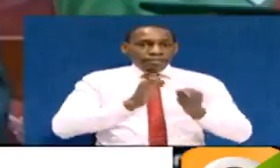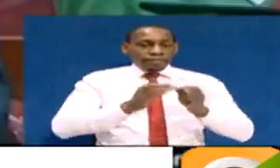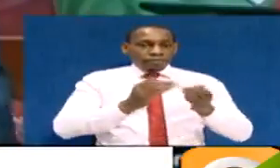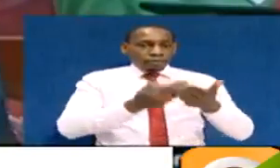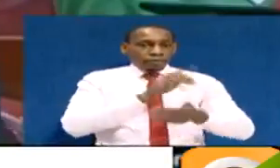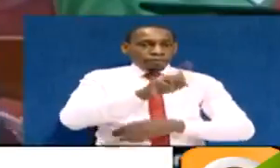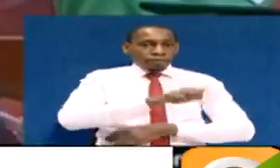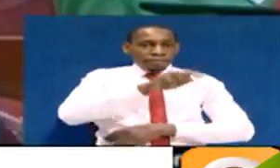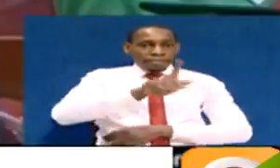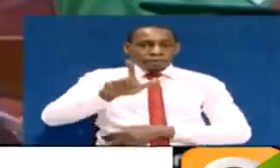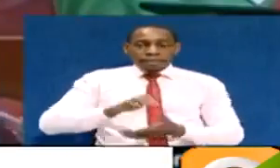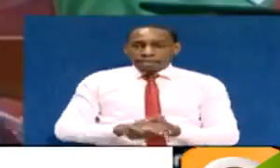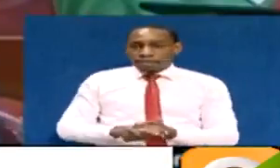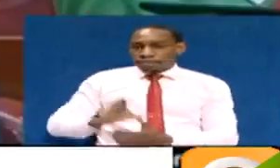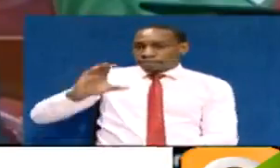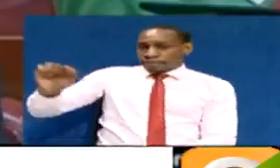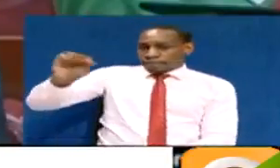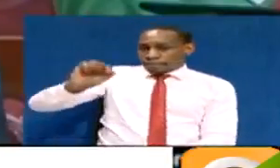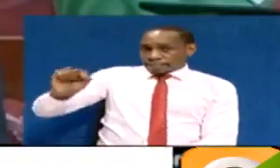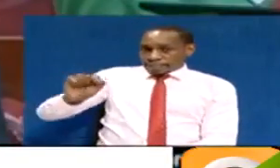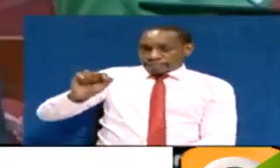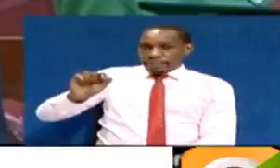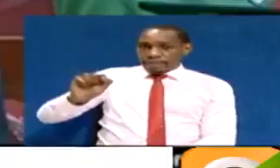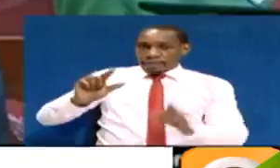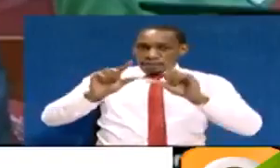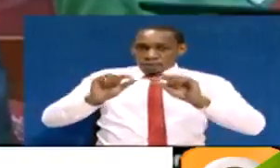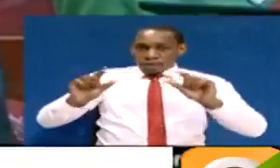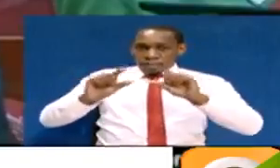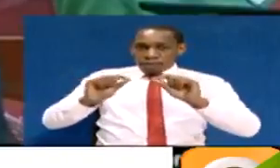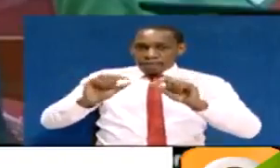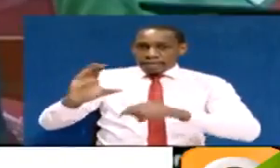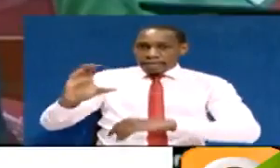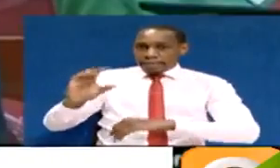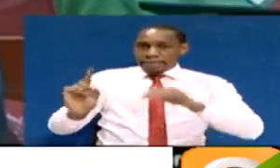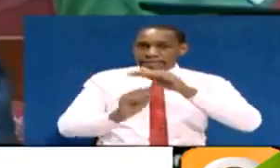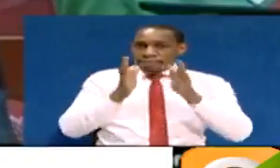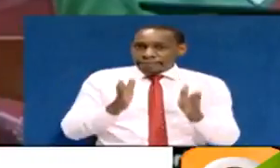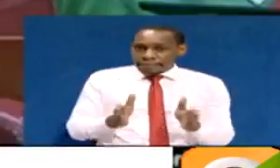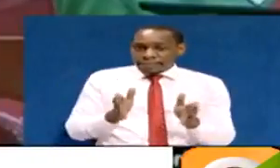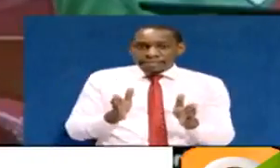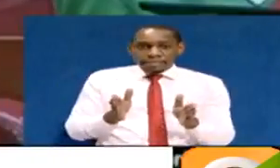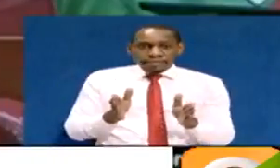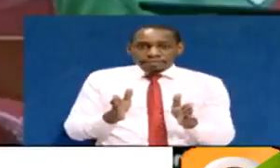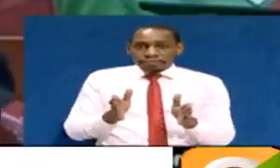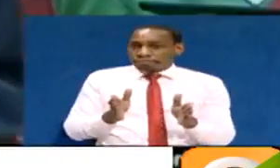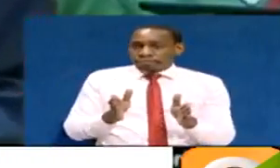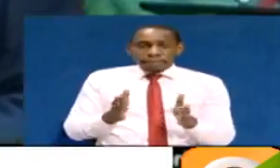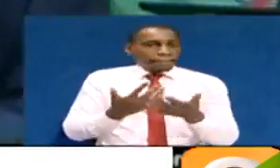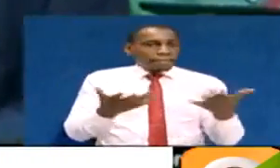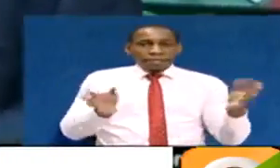bill. A cabinet secretary being referred to as cabinet minister. These are not